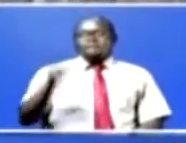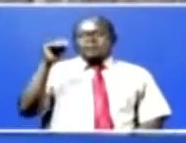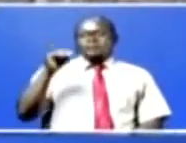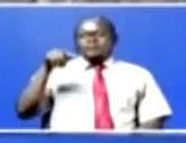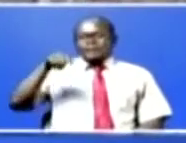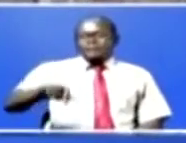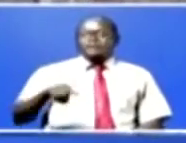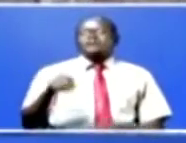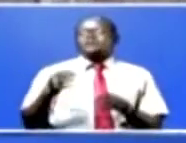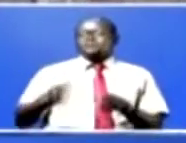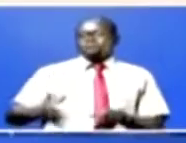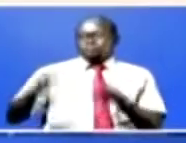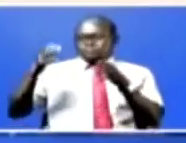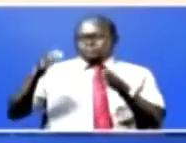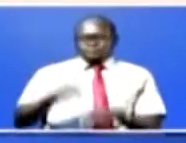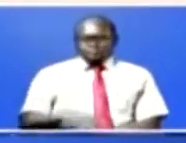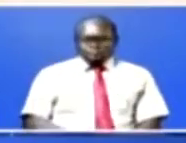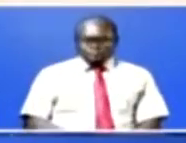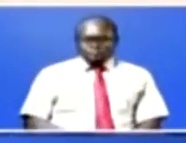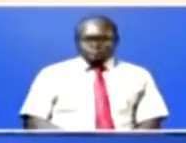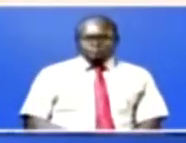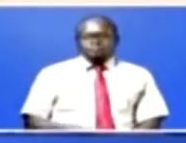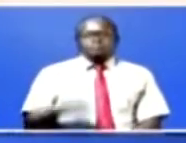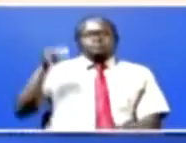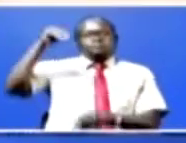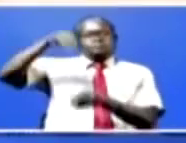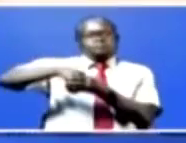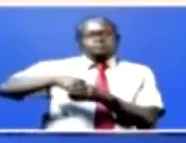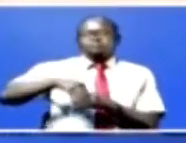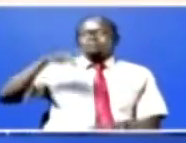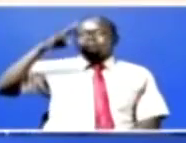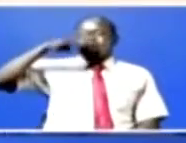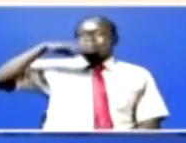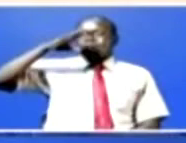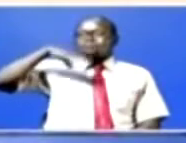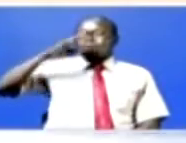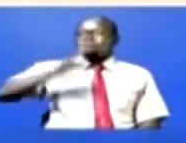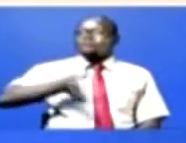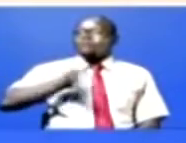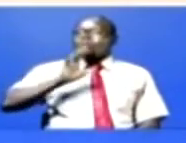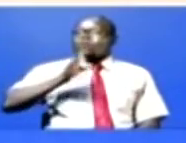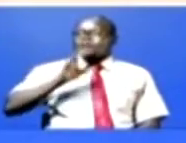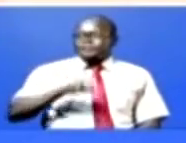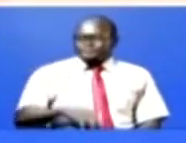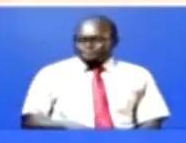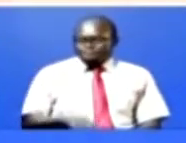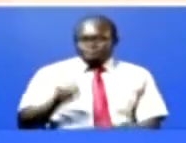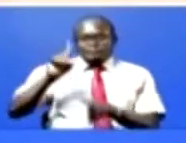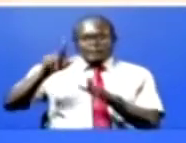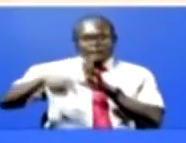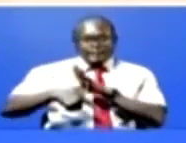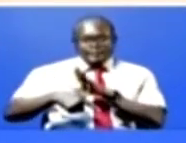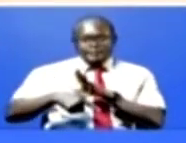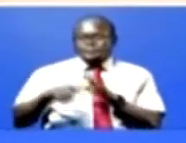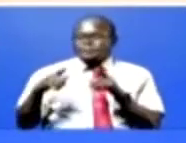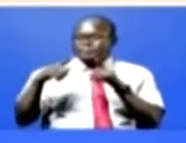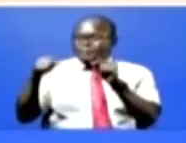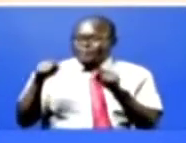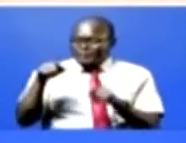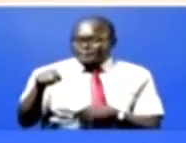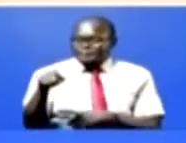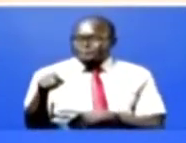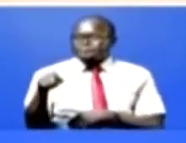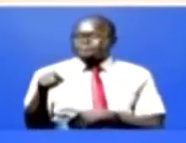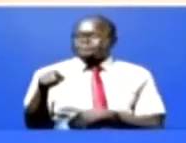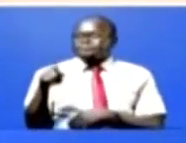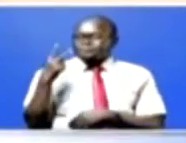discovered in this septic tank. Mtoto alikuwa ameingia kwa sewage. Ndio baadaye nikasema